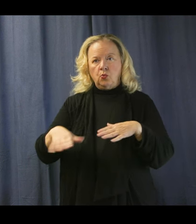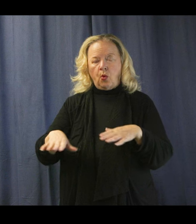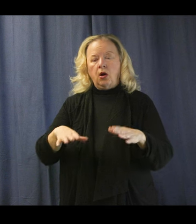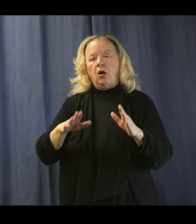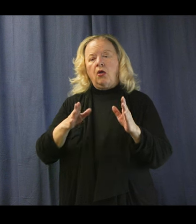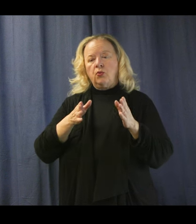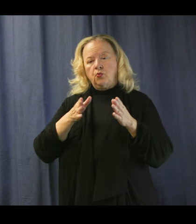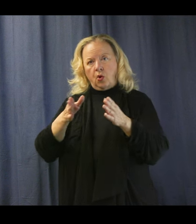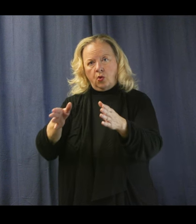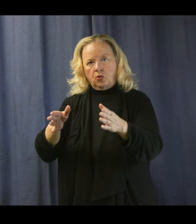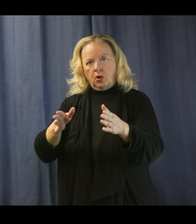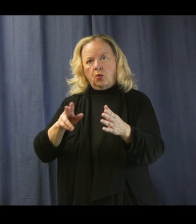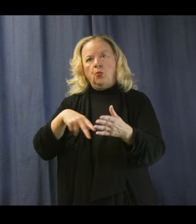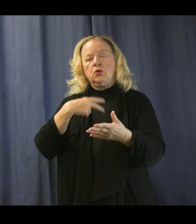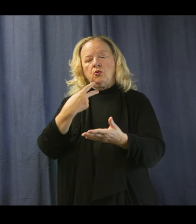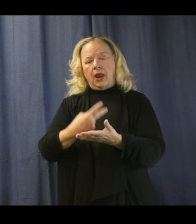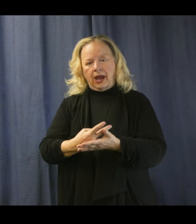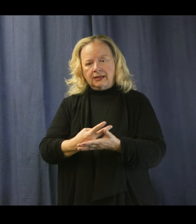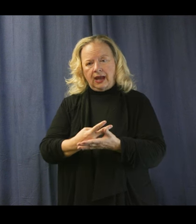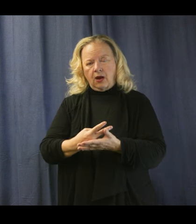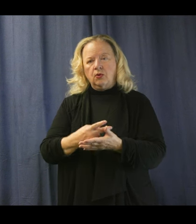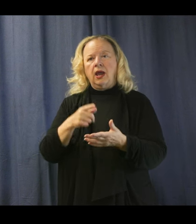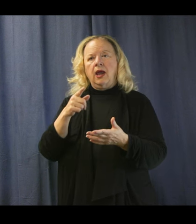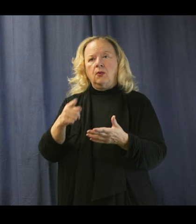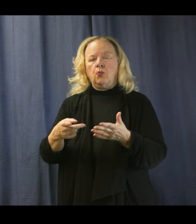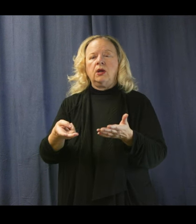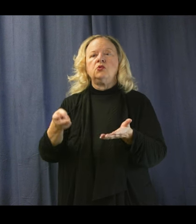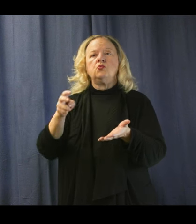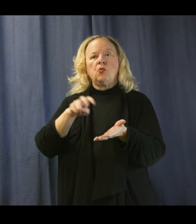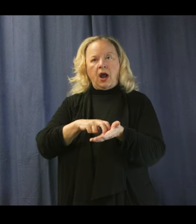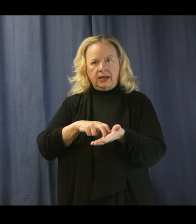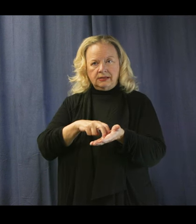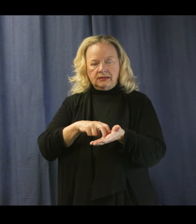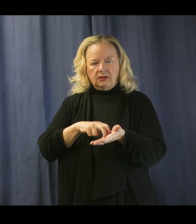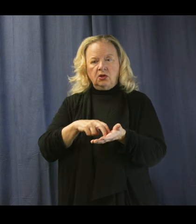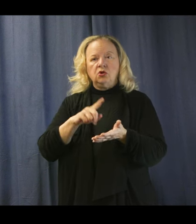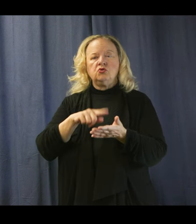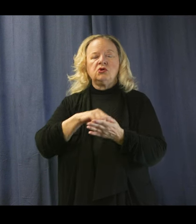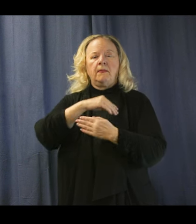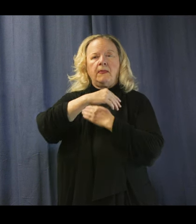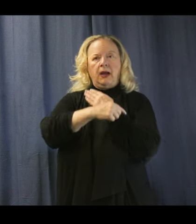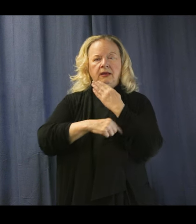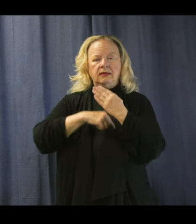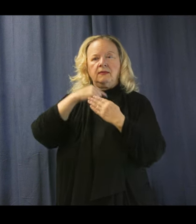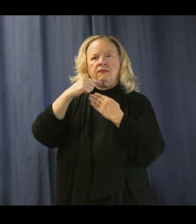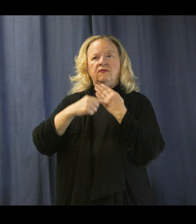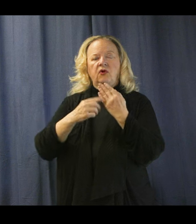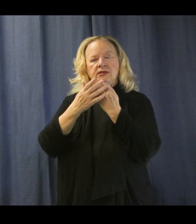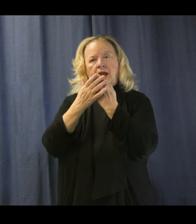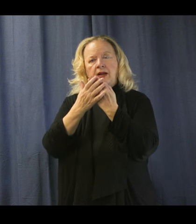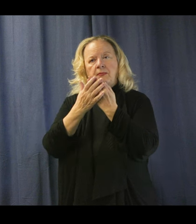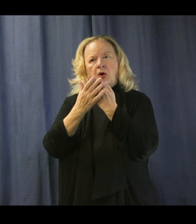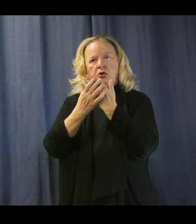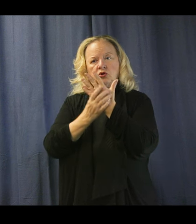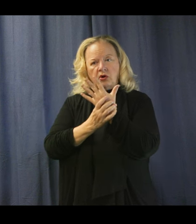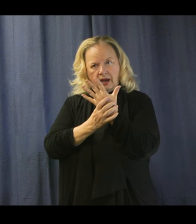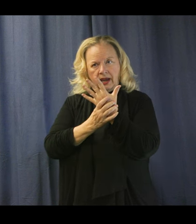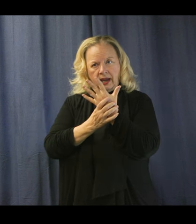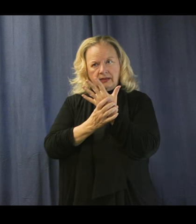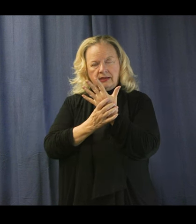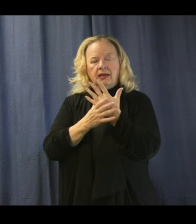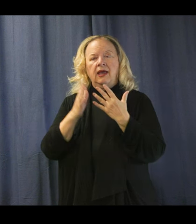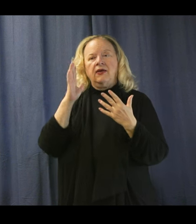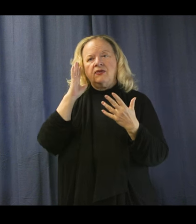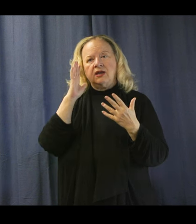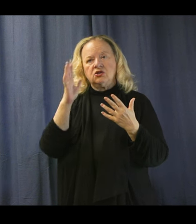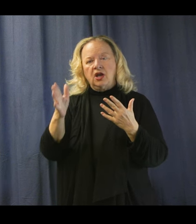when you walk on the road, when you lie down, and when you rise. You shall bind them for a sign upon your